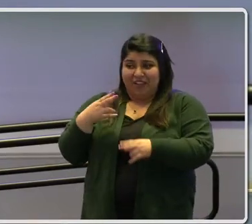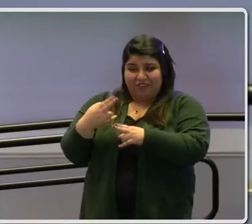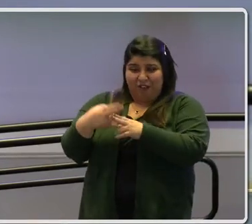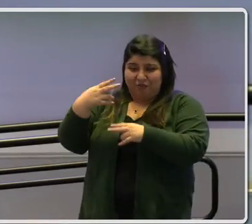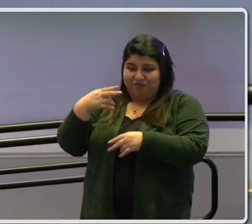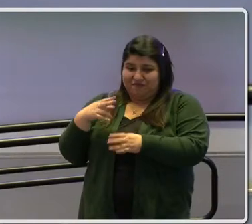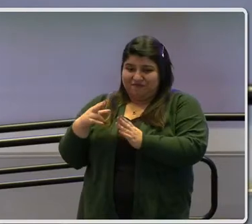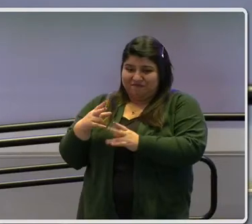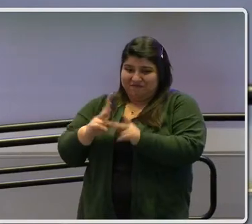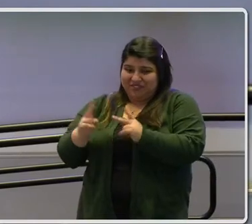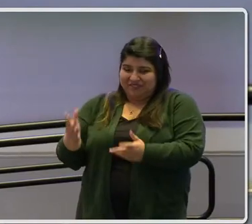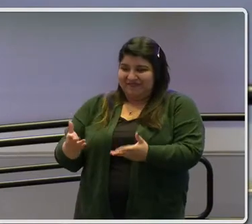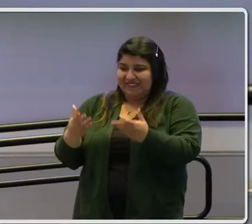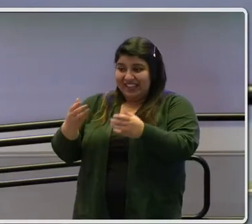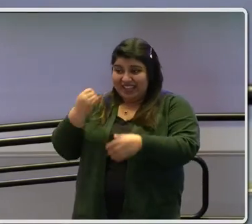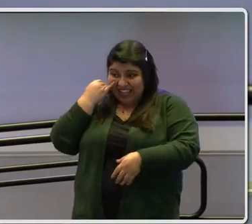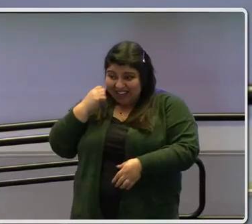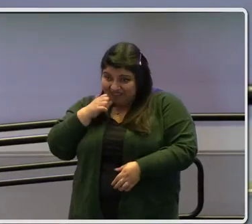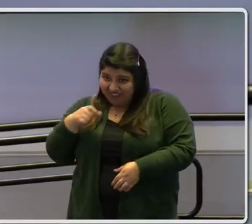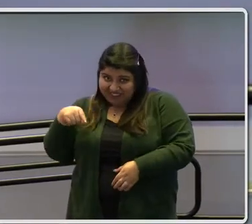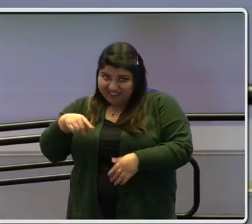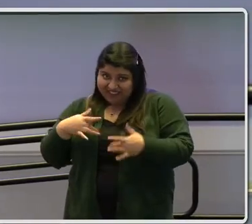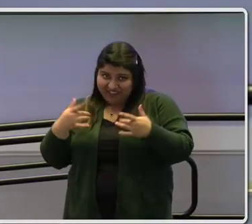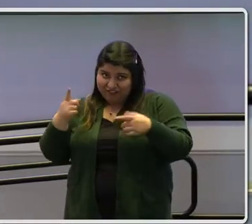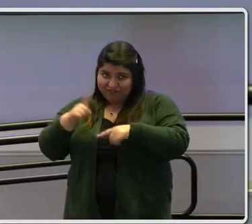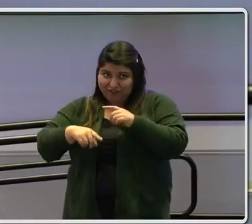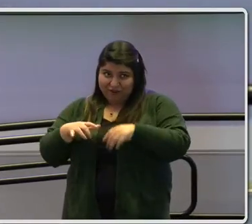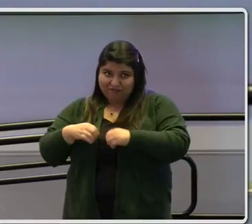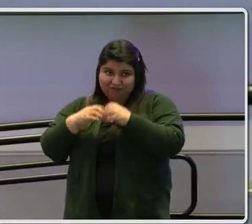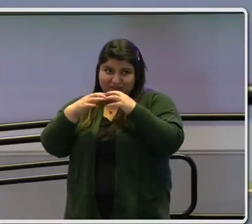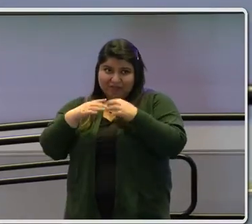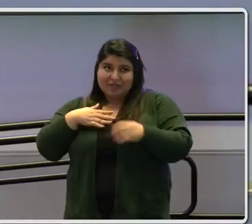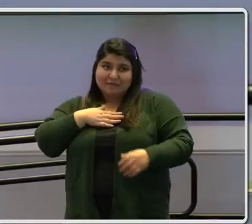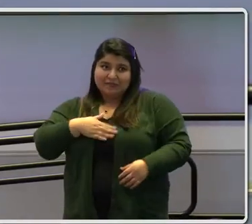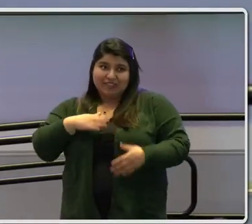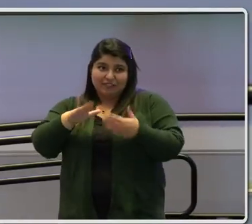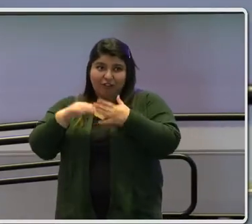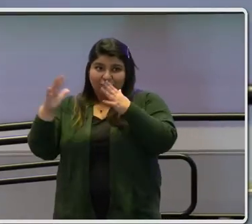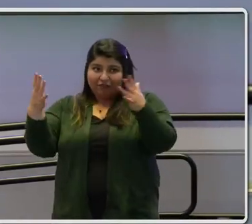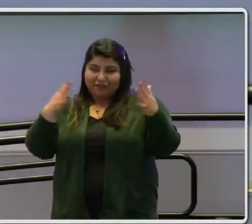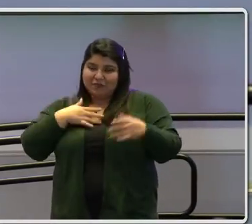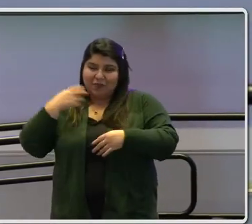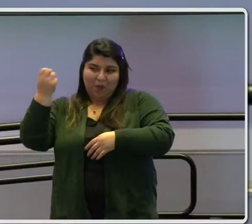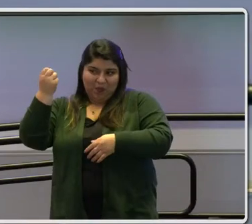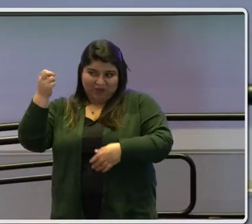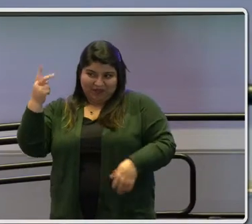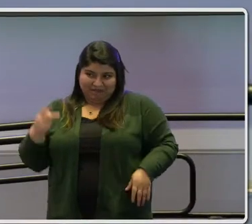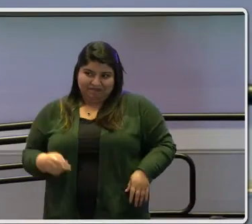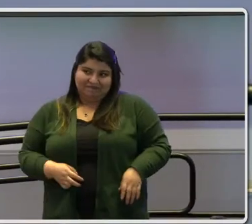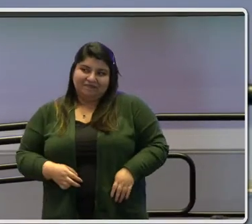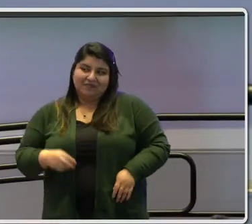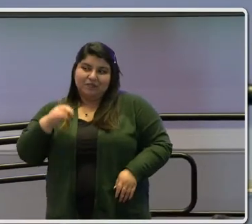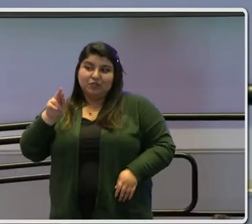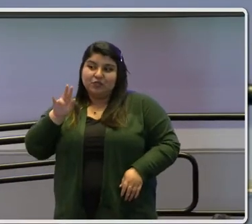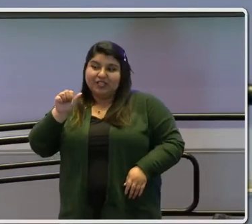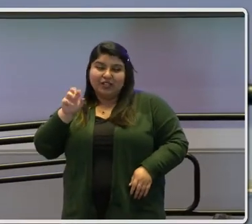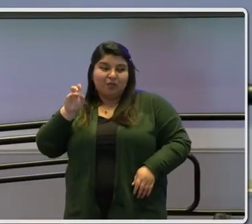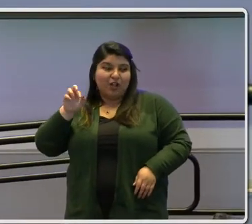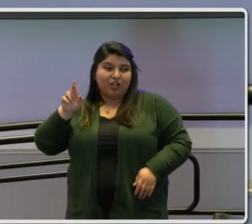their coordination, this event would not be possible. Please hold your applause until all names have been shared. Julia